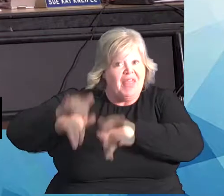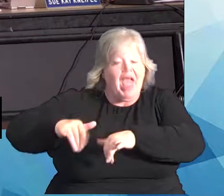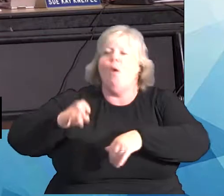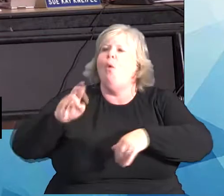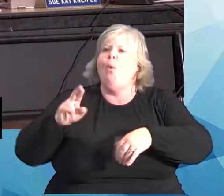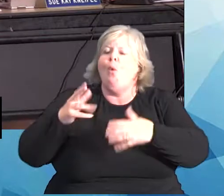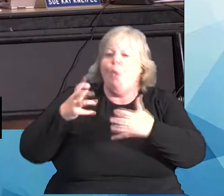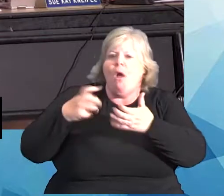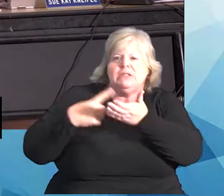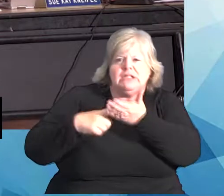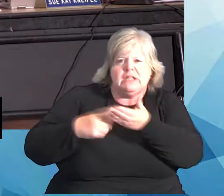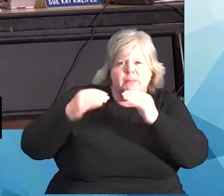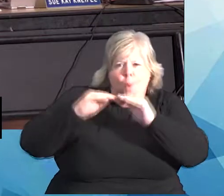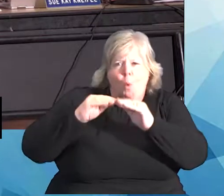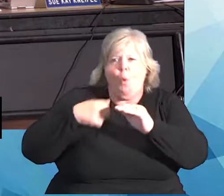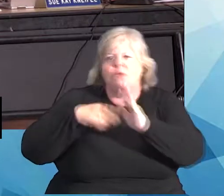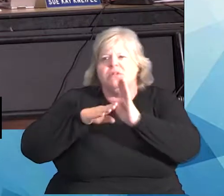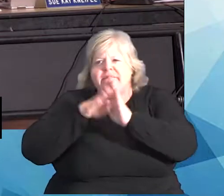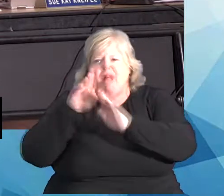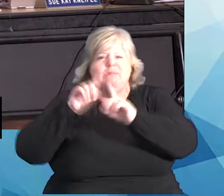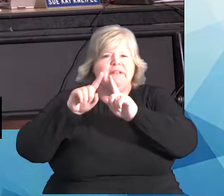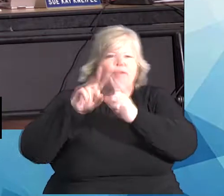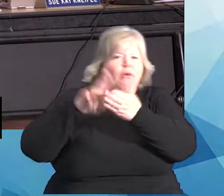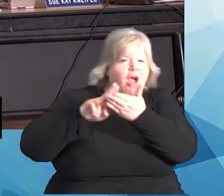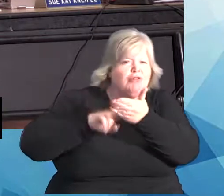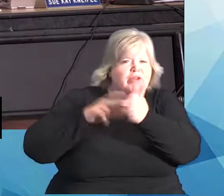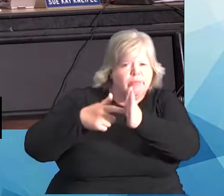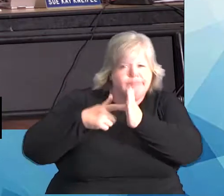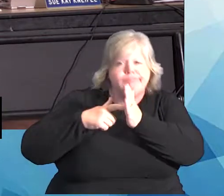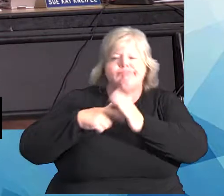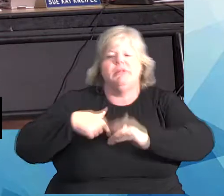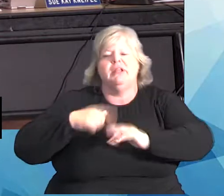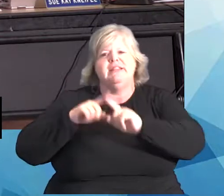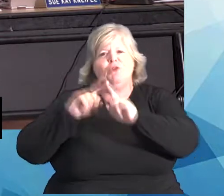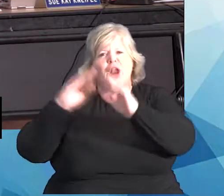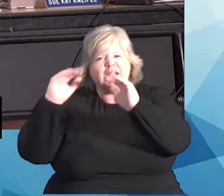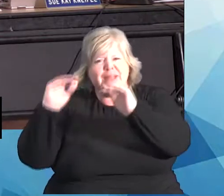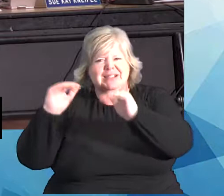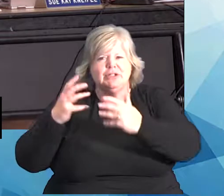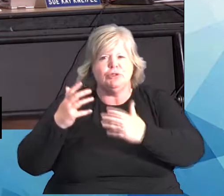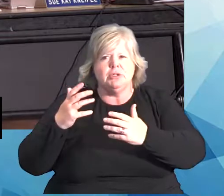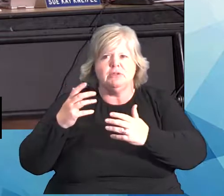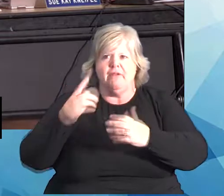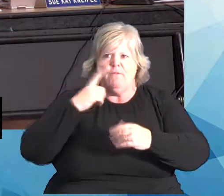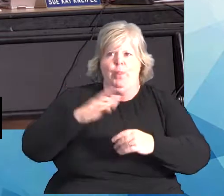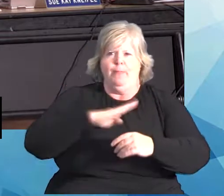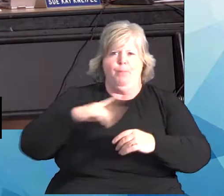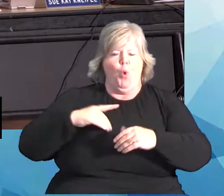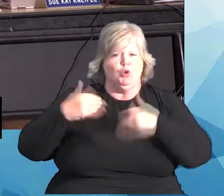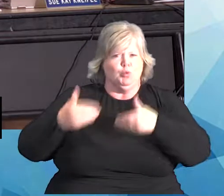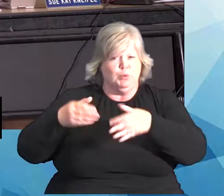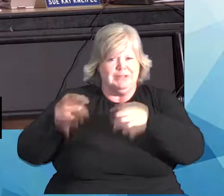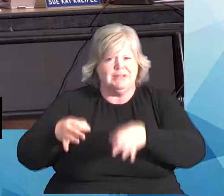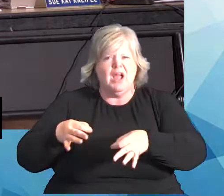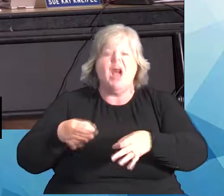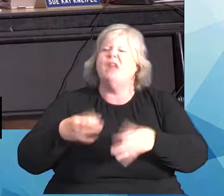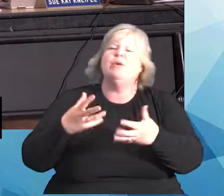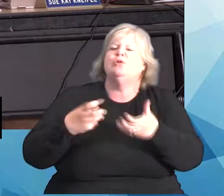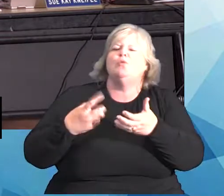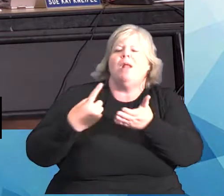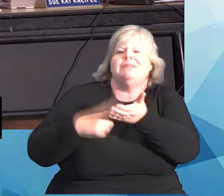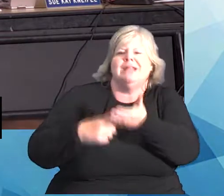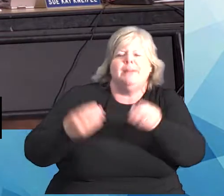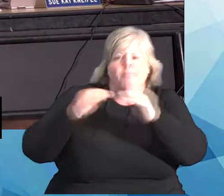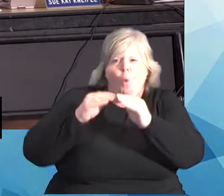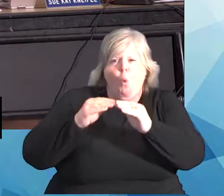to develop contract requirements and expectations as a board, just to further the discussion on what our options are